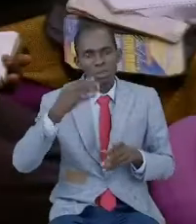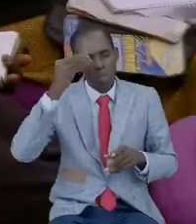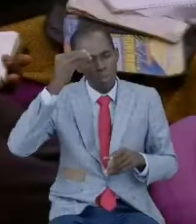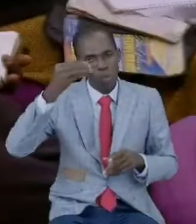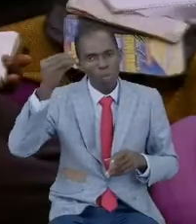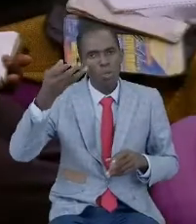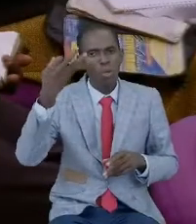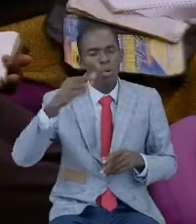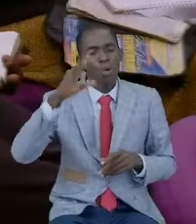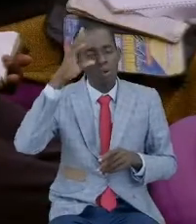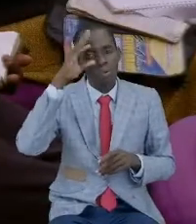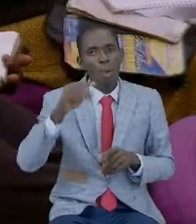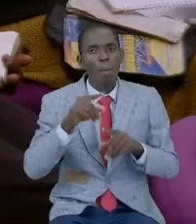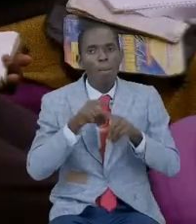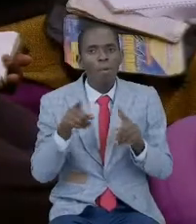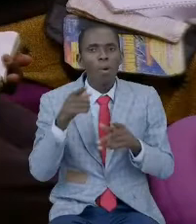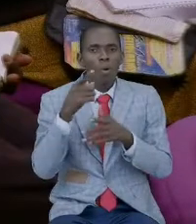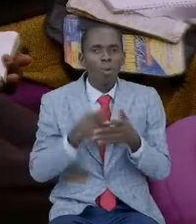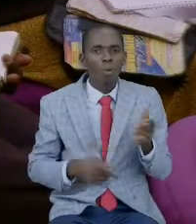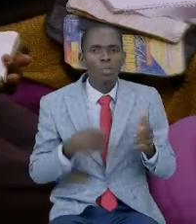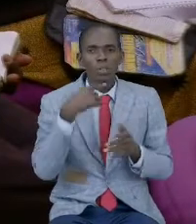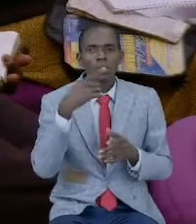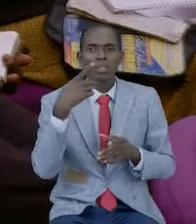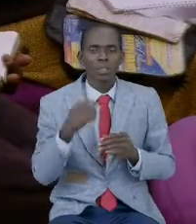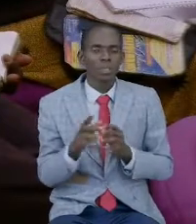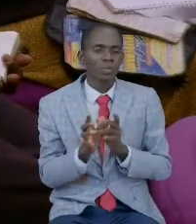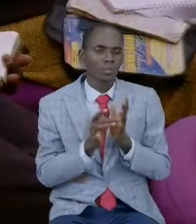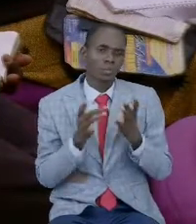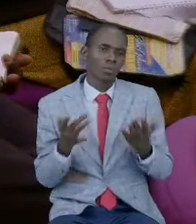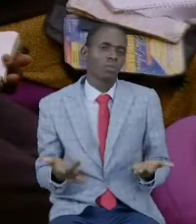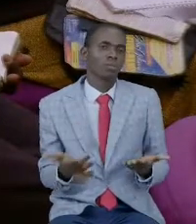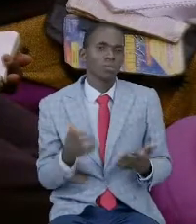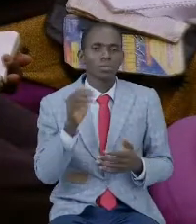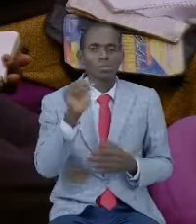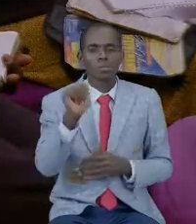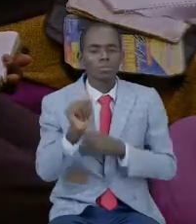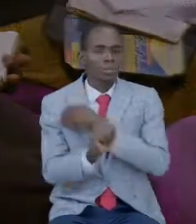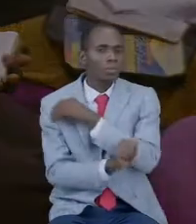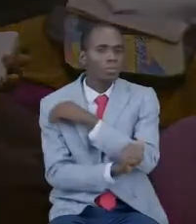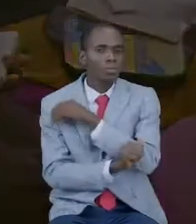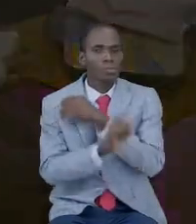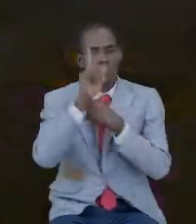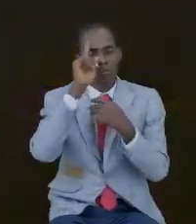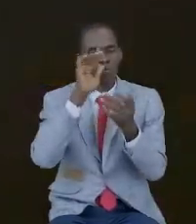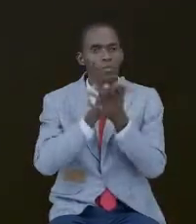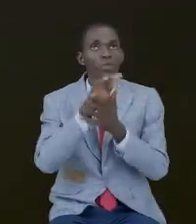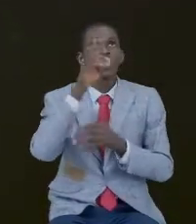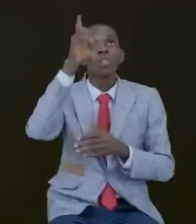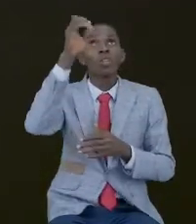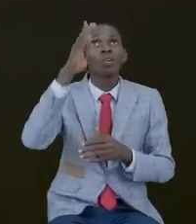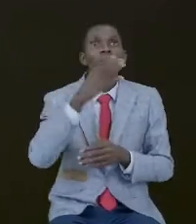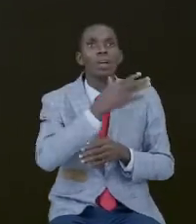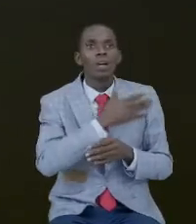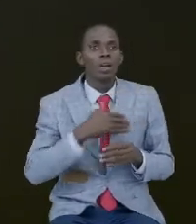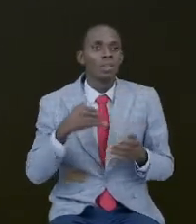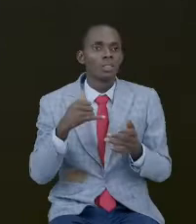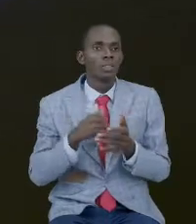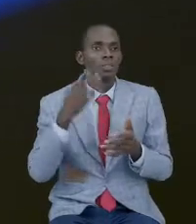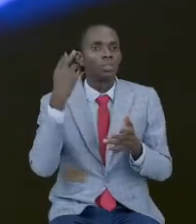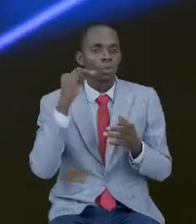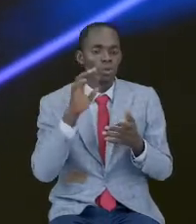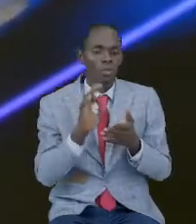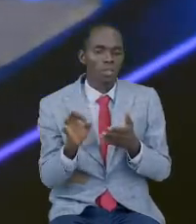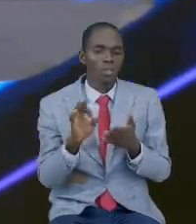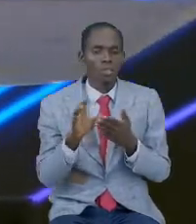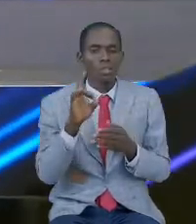talk. For what says the scripture? Abraham believed God, and it was counted